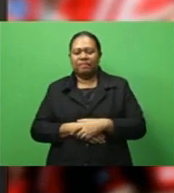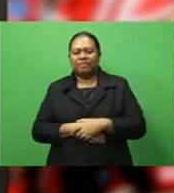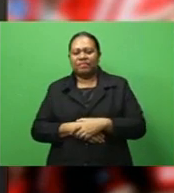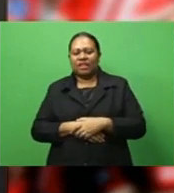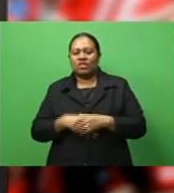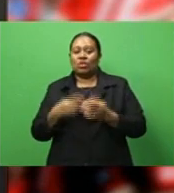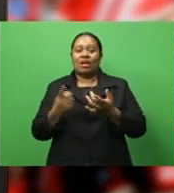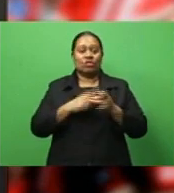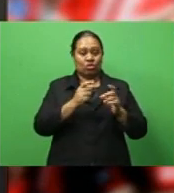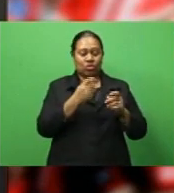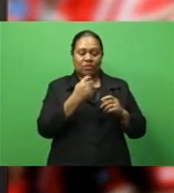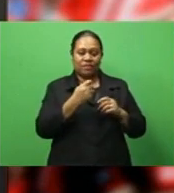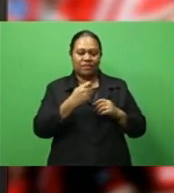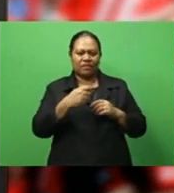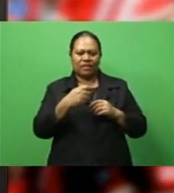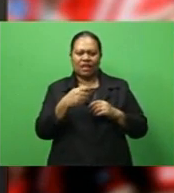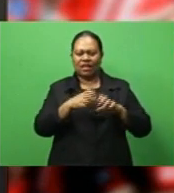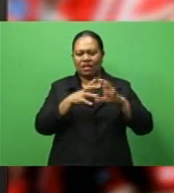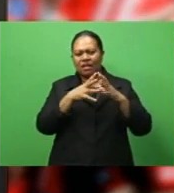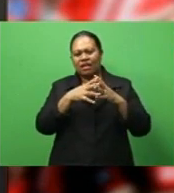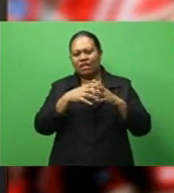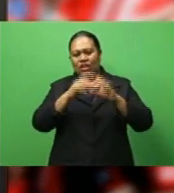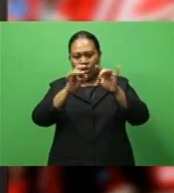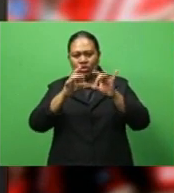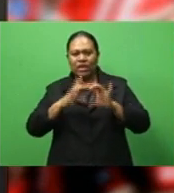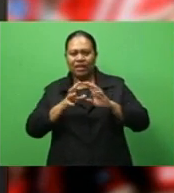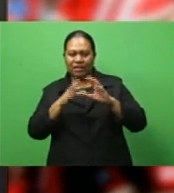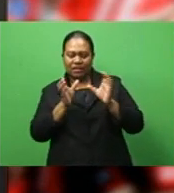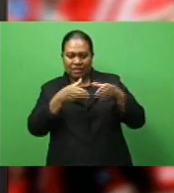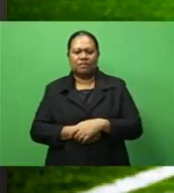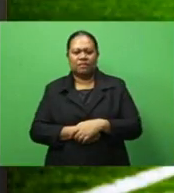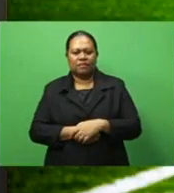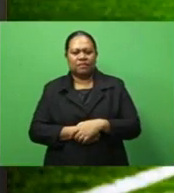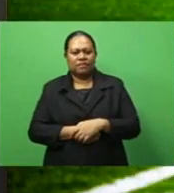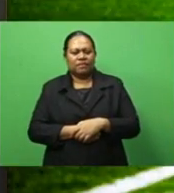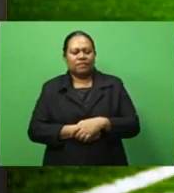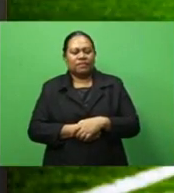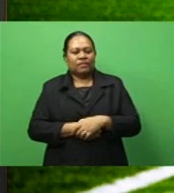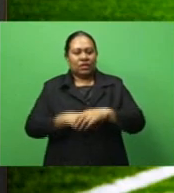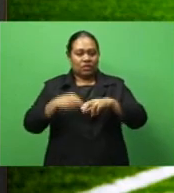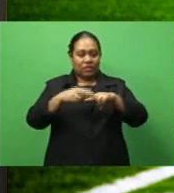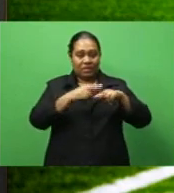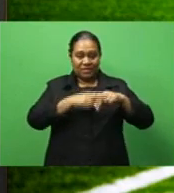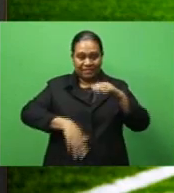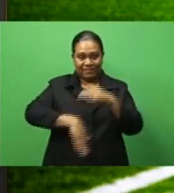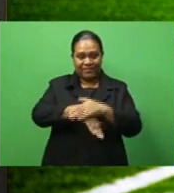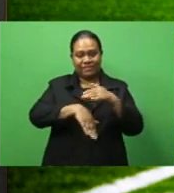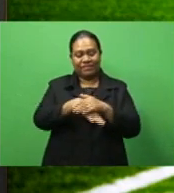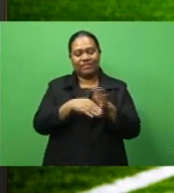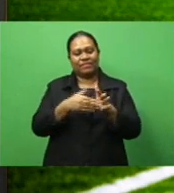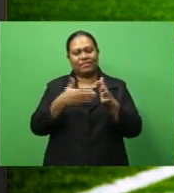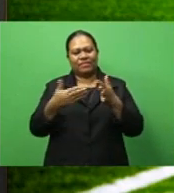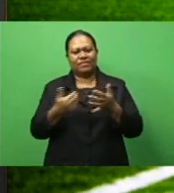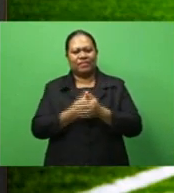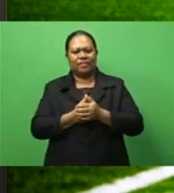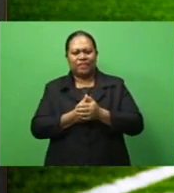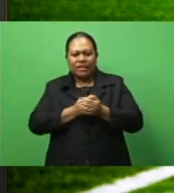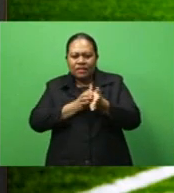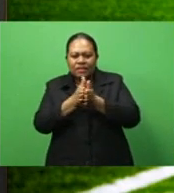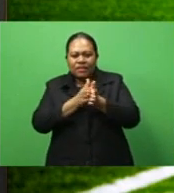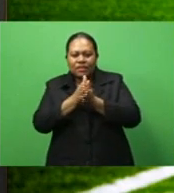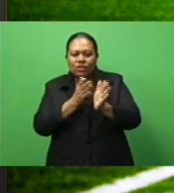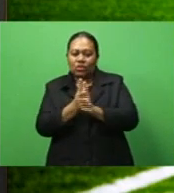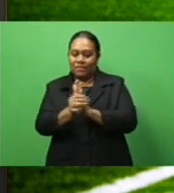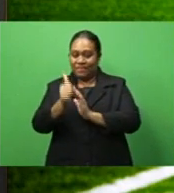part in next month's Australia-based Super Rugby AU competition. The Fiji Football Association anticipates a hectic return